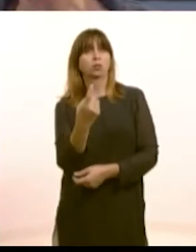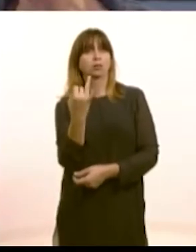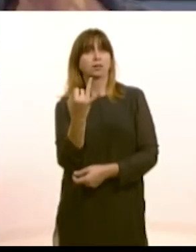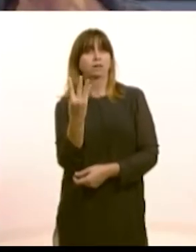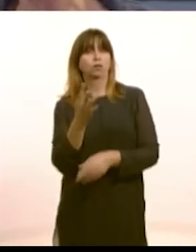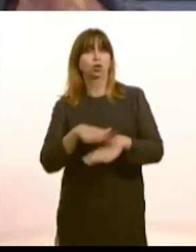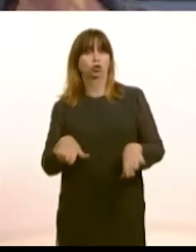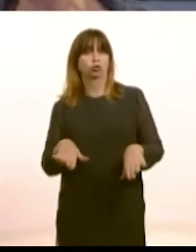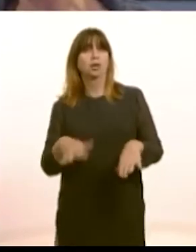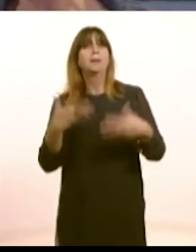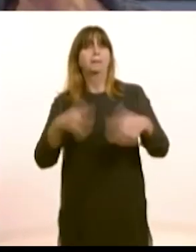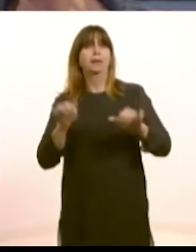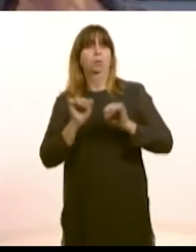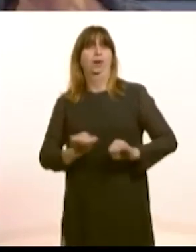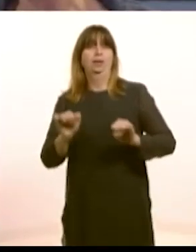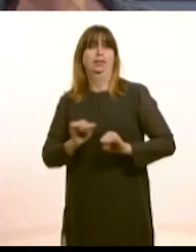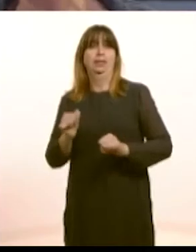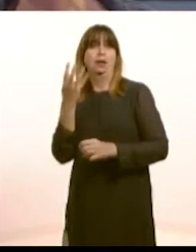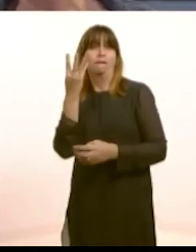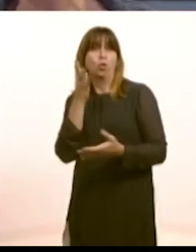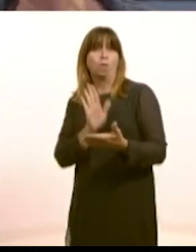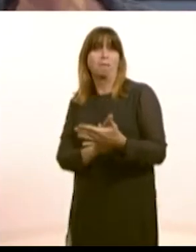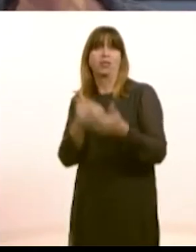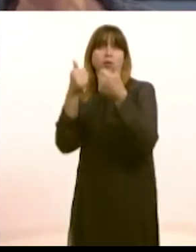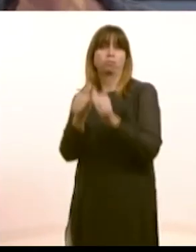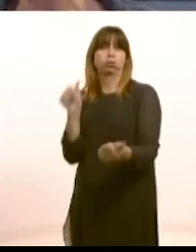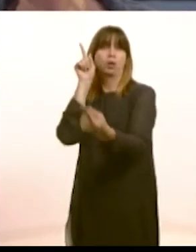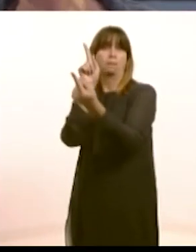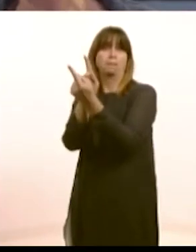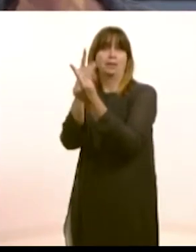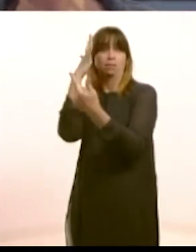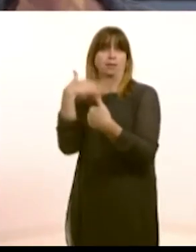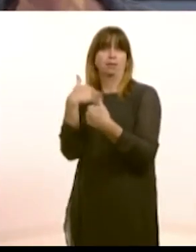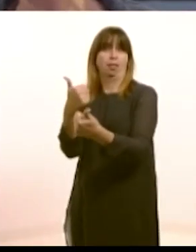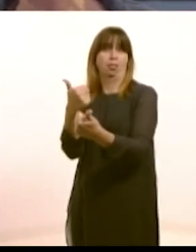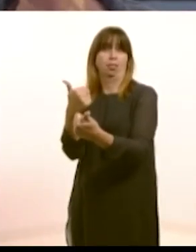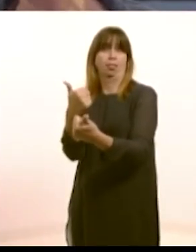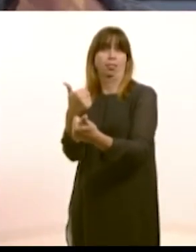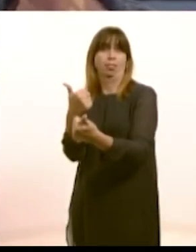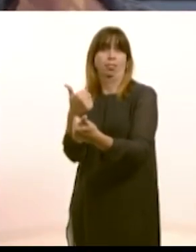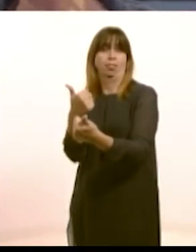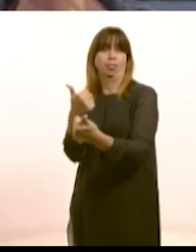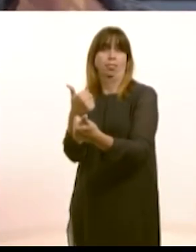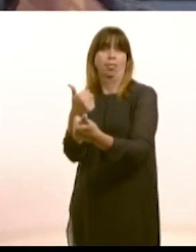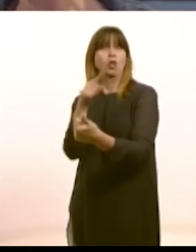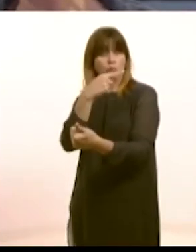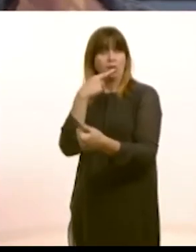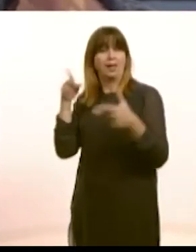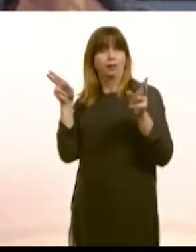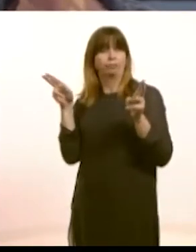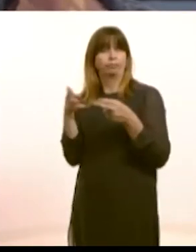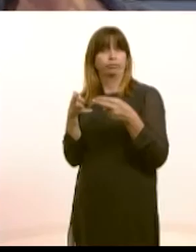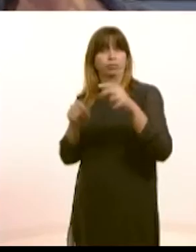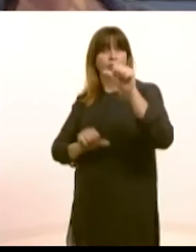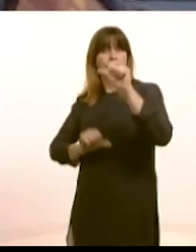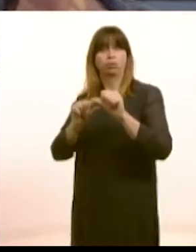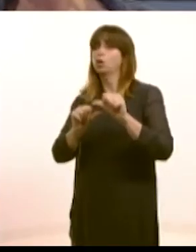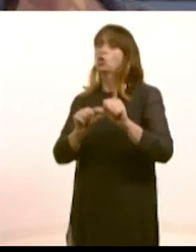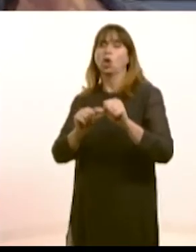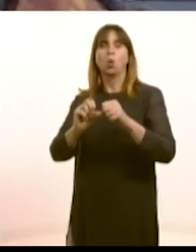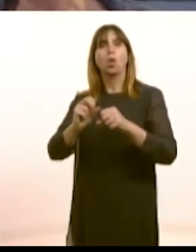1,174 children are waiting for 4 months. And it's not true to say that that figure has gone down, because that figure has almost